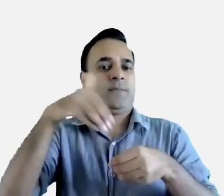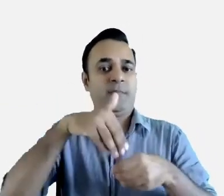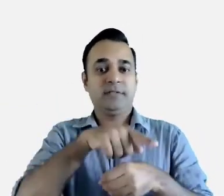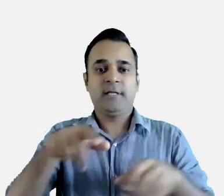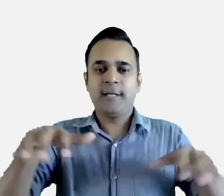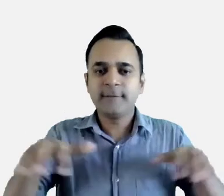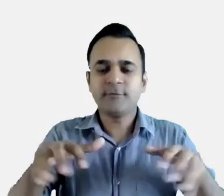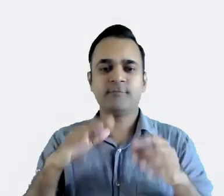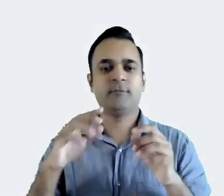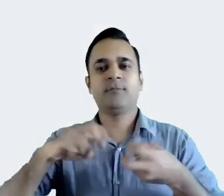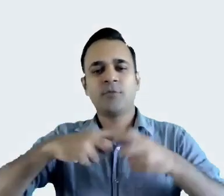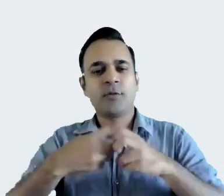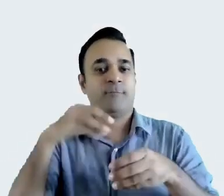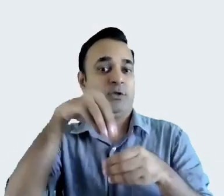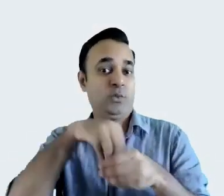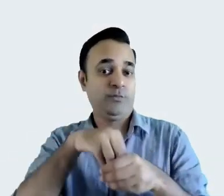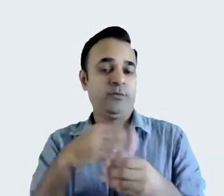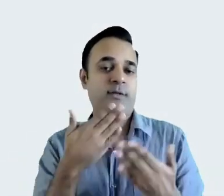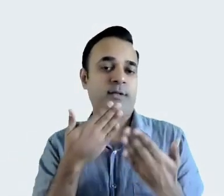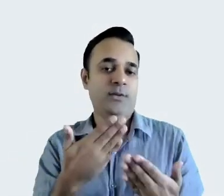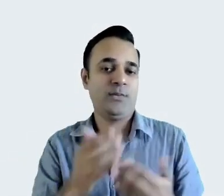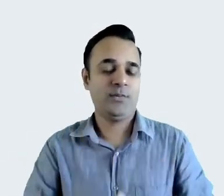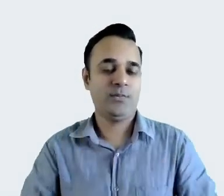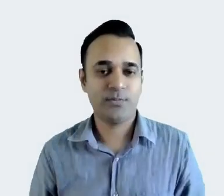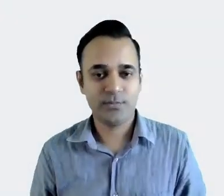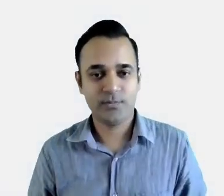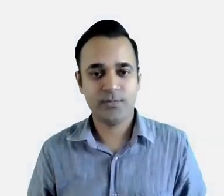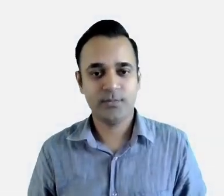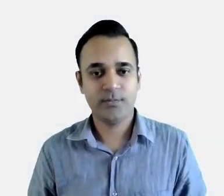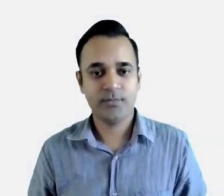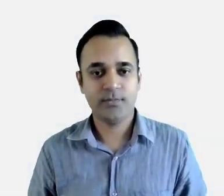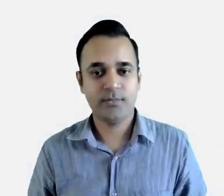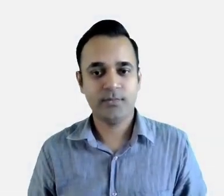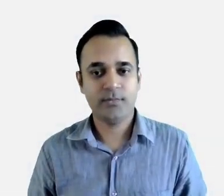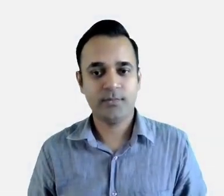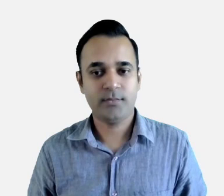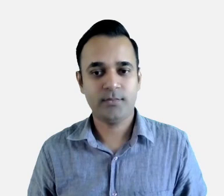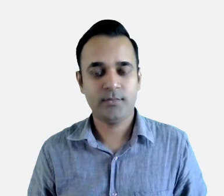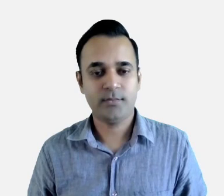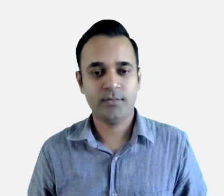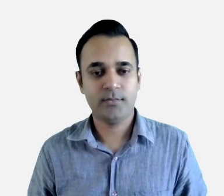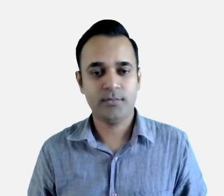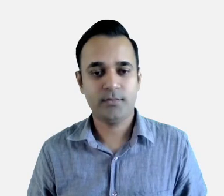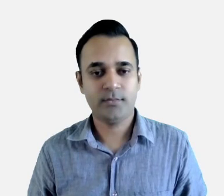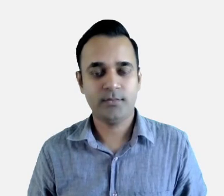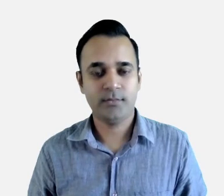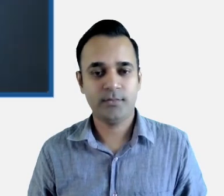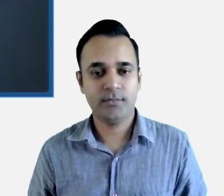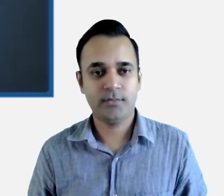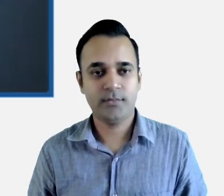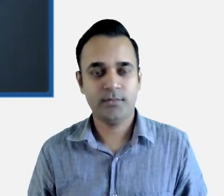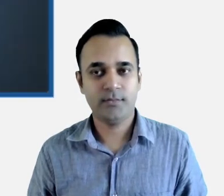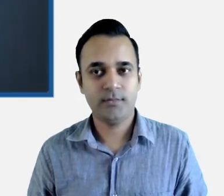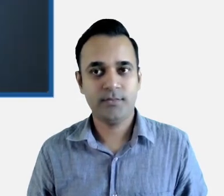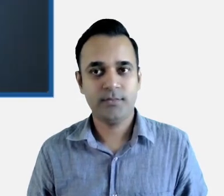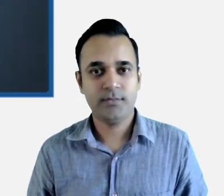Thank you very much, Mr. Rossi. Unfortunately, we have run out of time, but I would like to extend my